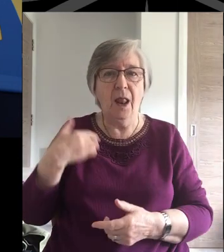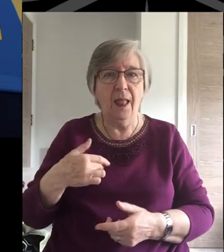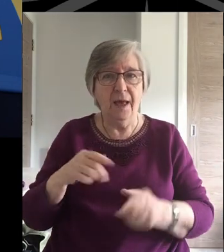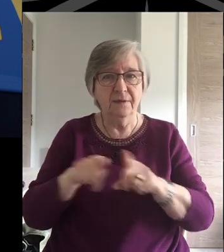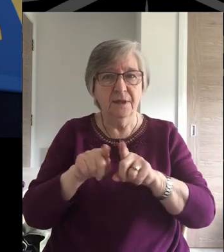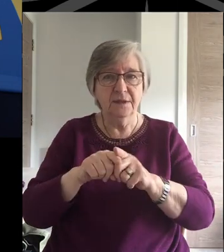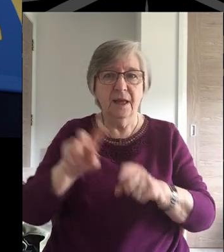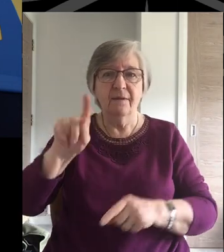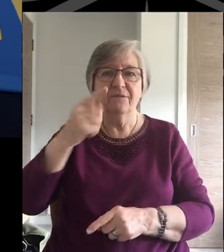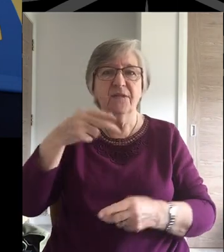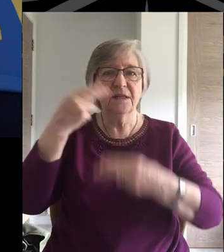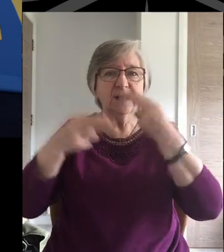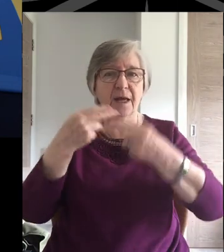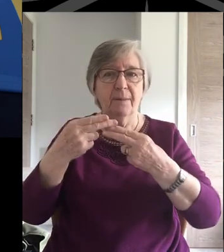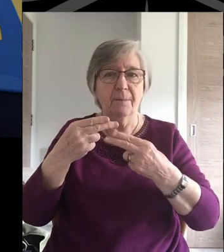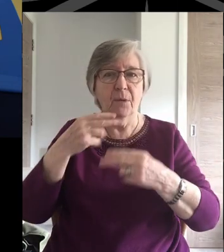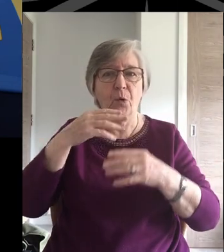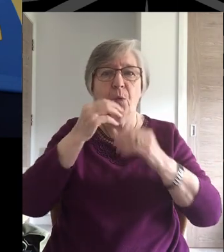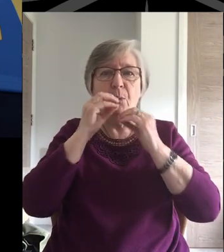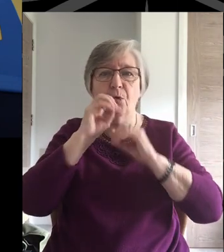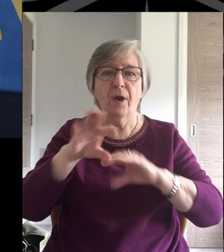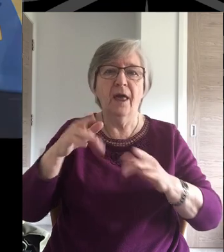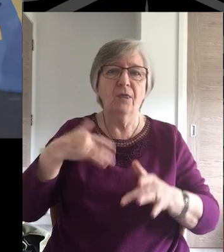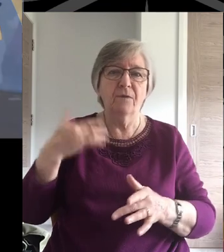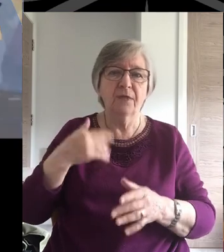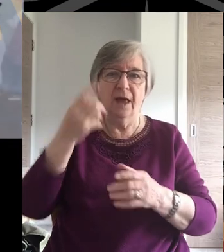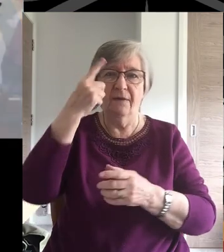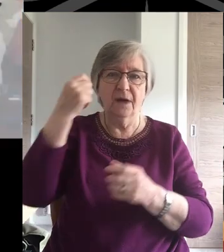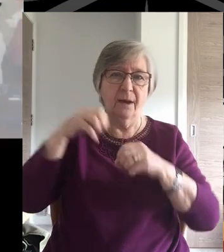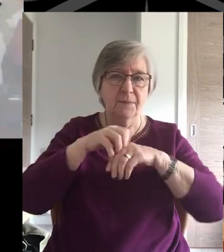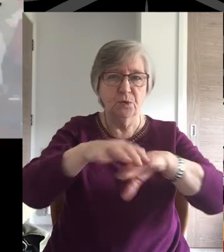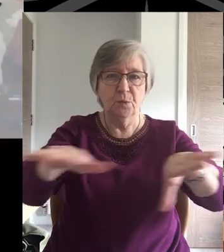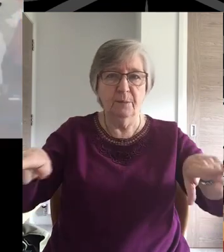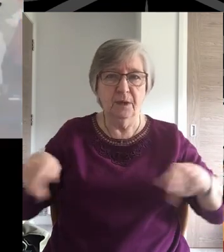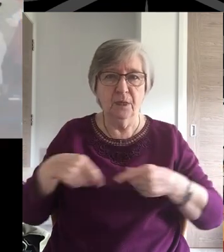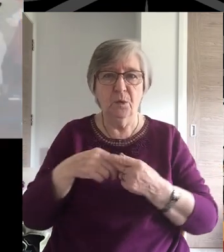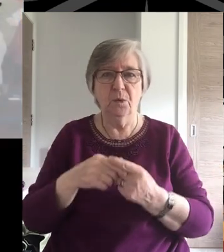our first hymn, "O Breath of Life, Come Sweeping Through Us."